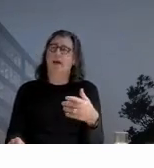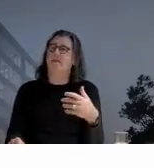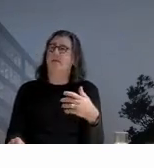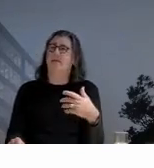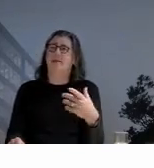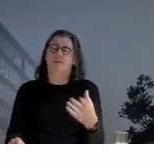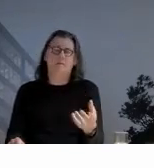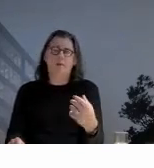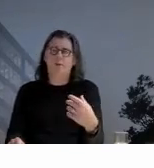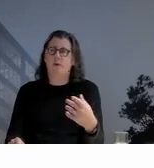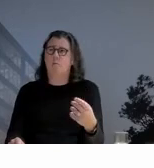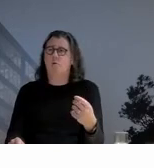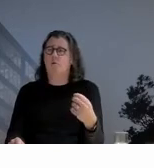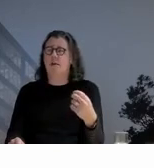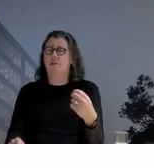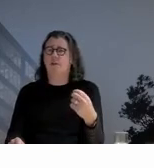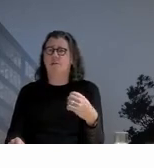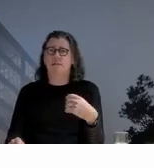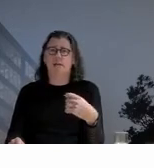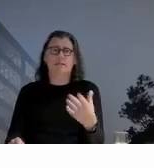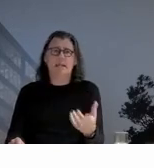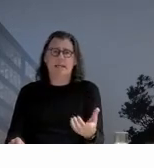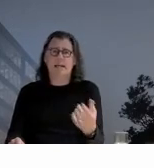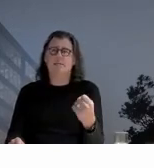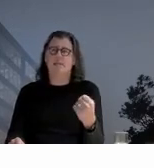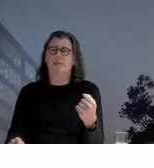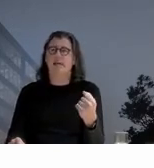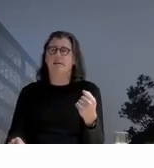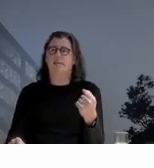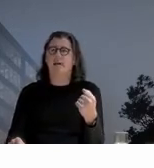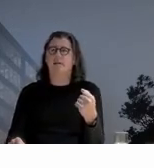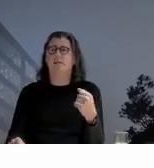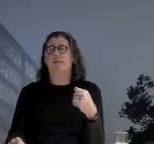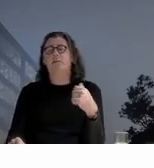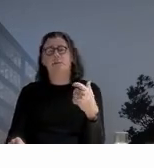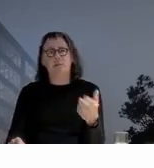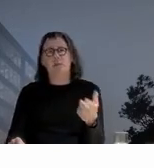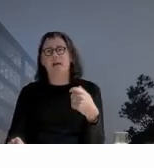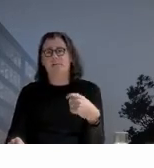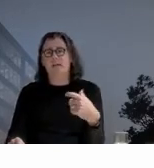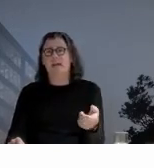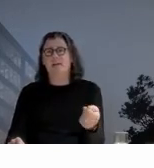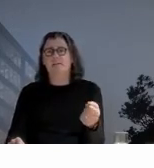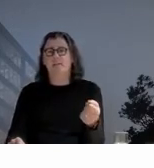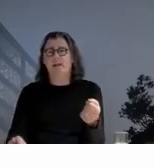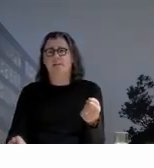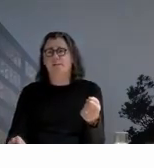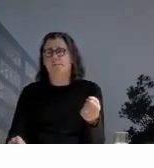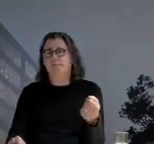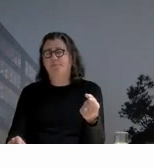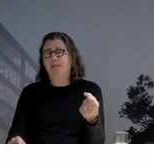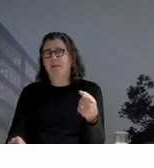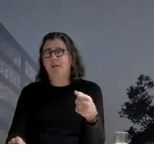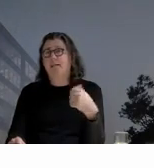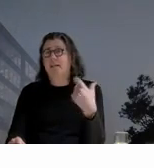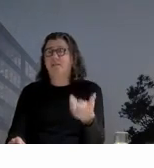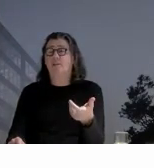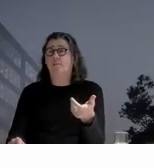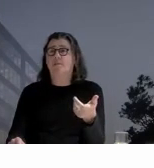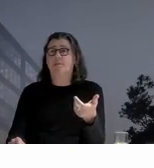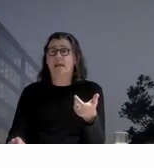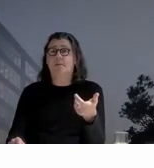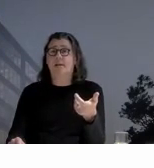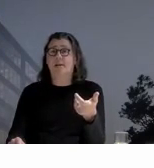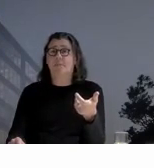the facade, the right window wall ratio to be able to get connection to the outside, but still having that energy balance. That's